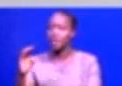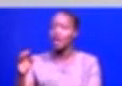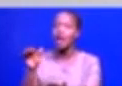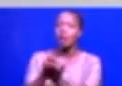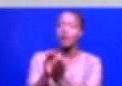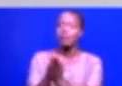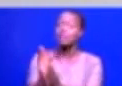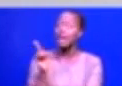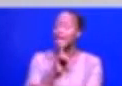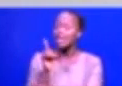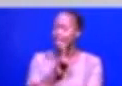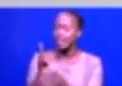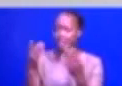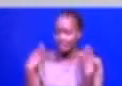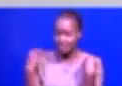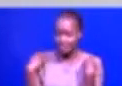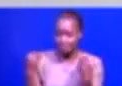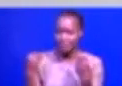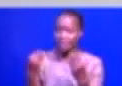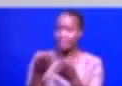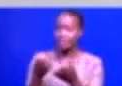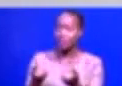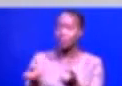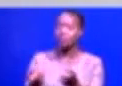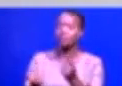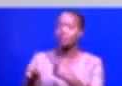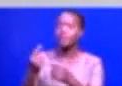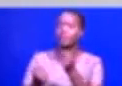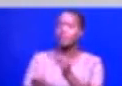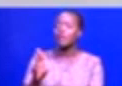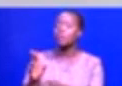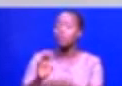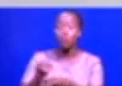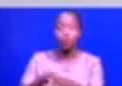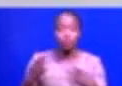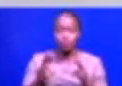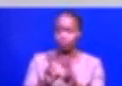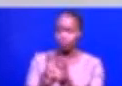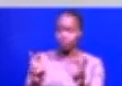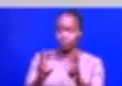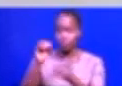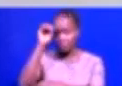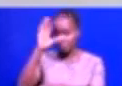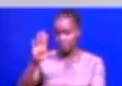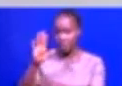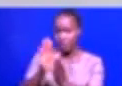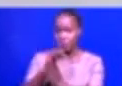game that will be coming up, and therefore we are calling to people to come and watch. You'll get surprised to the kind of